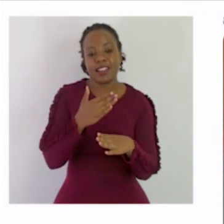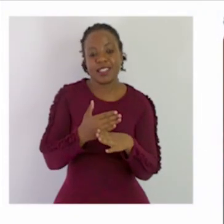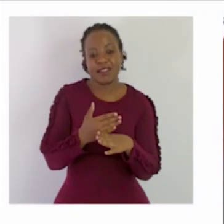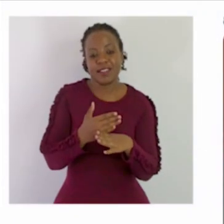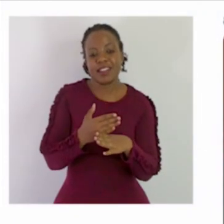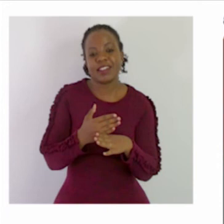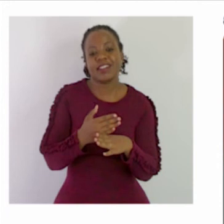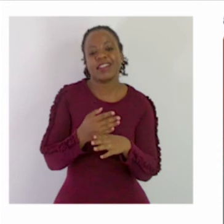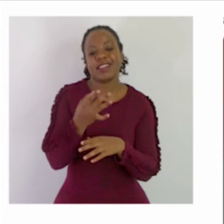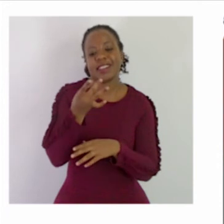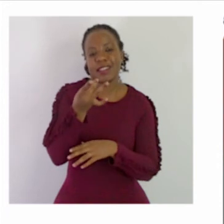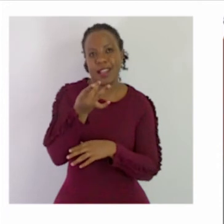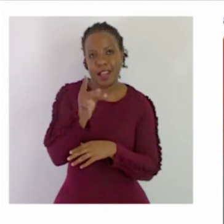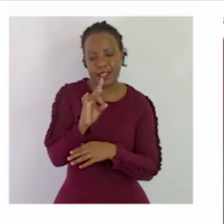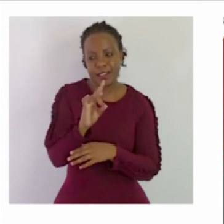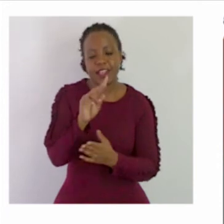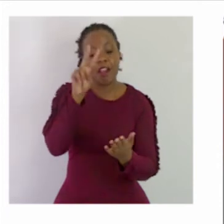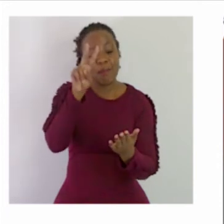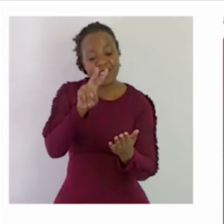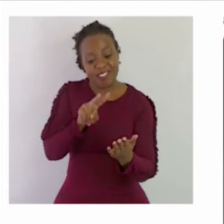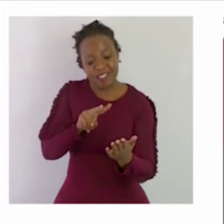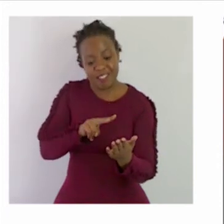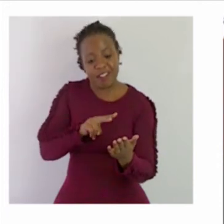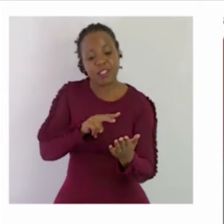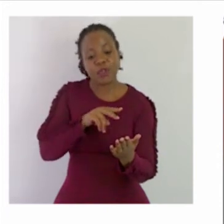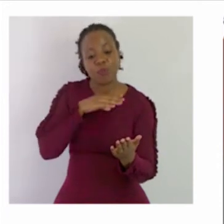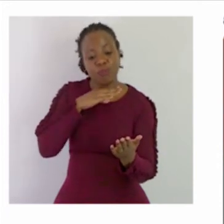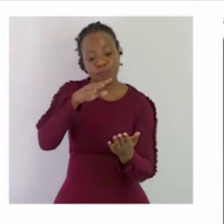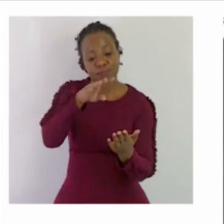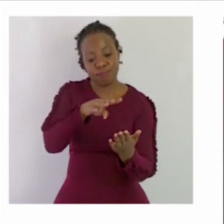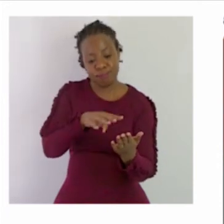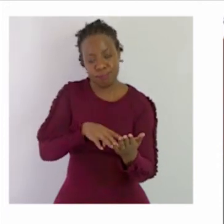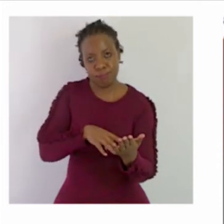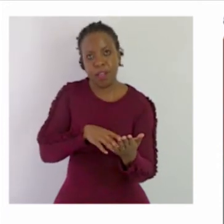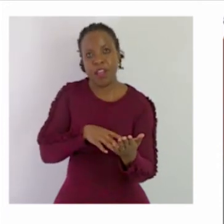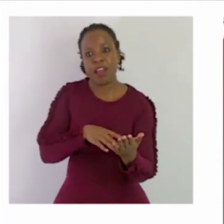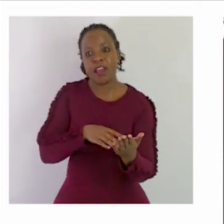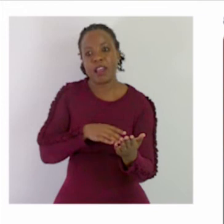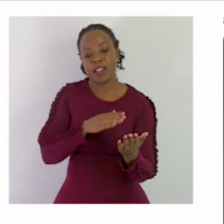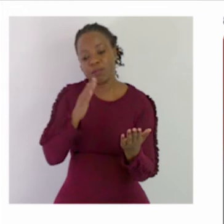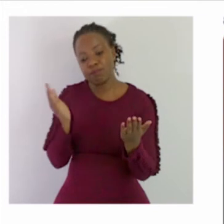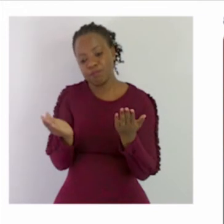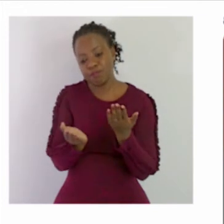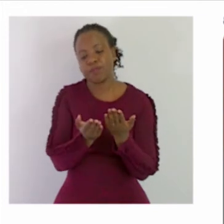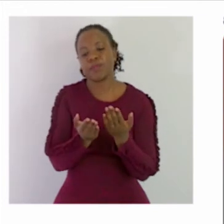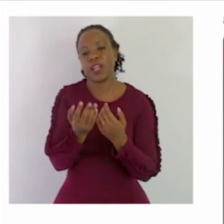says, read the passage and answer the questions below. Right, let's follow through as I